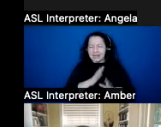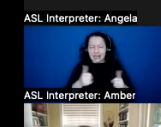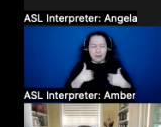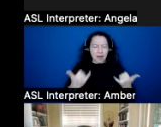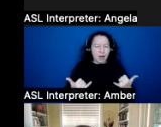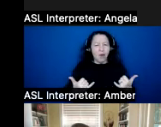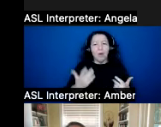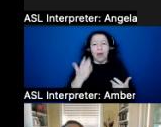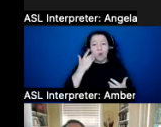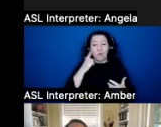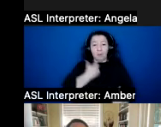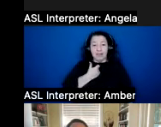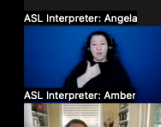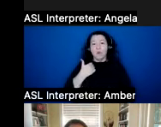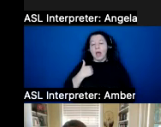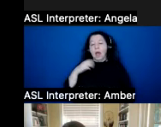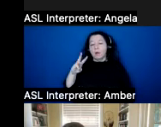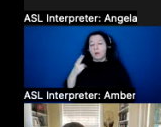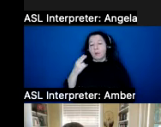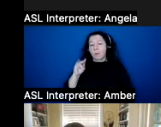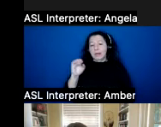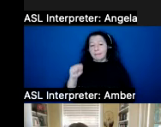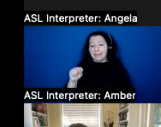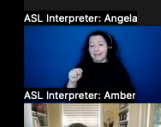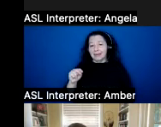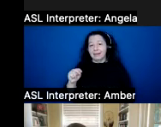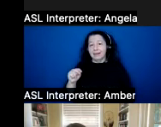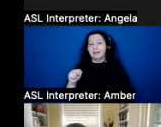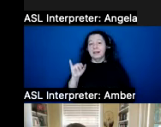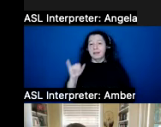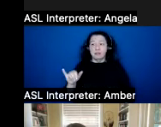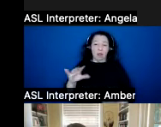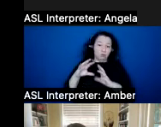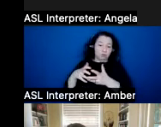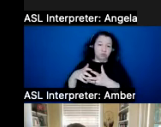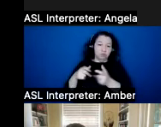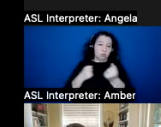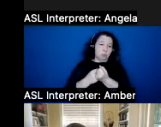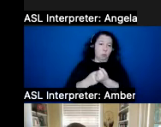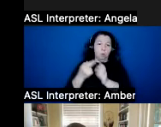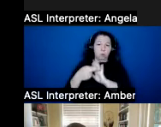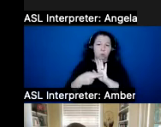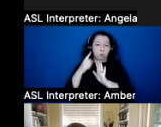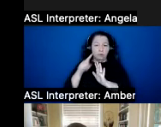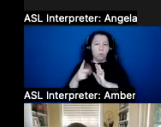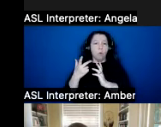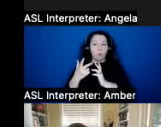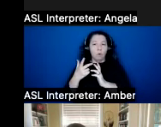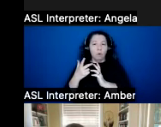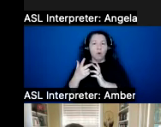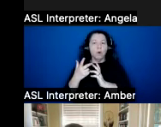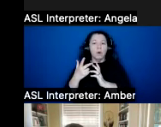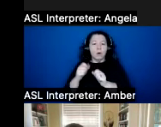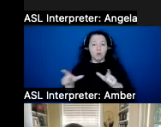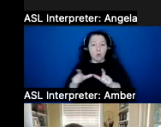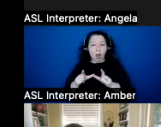men, and they would be the ones that enforce the rules of the tribe. And if anybody broke those, they would, have